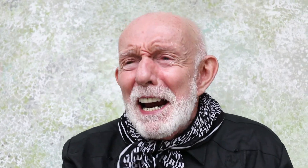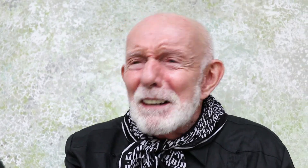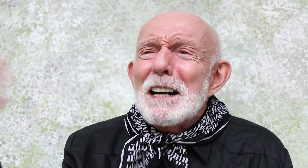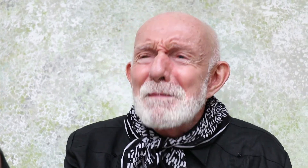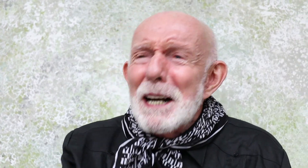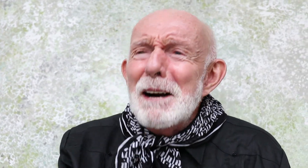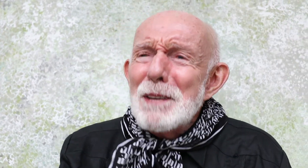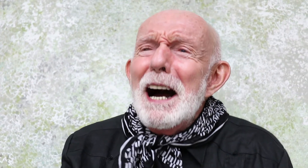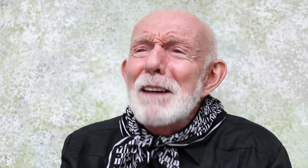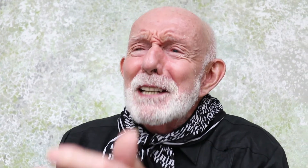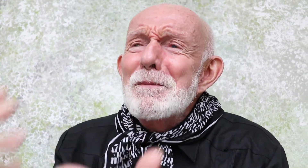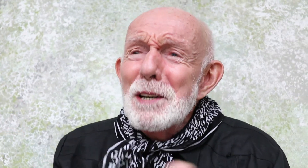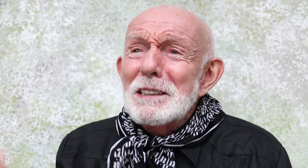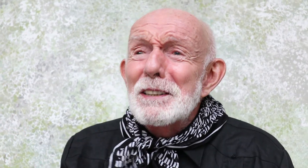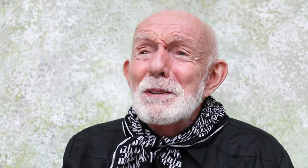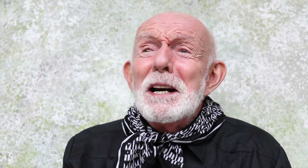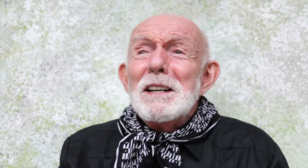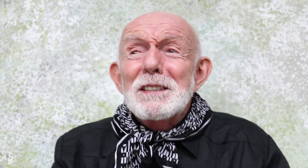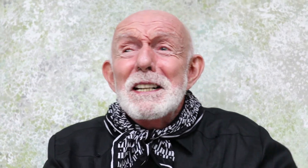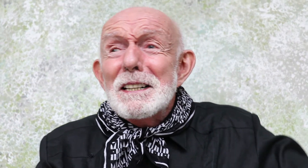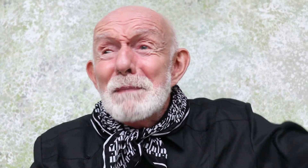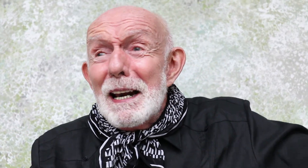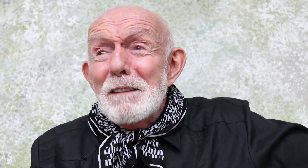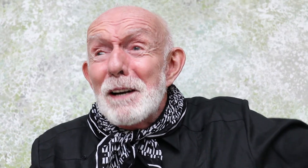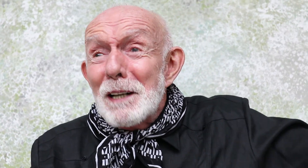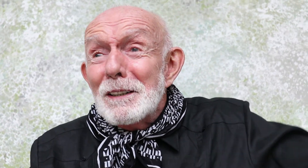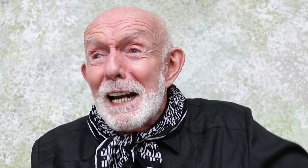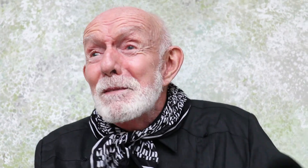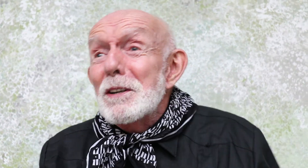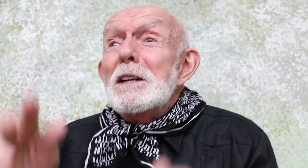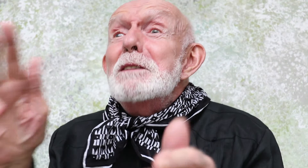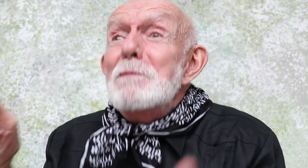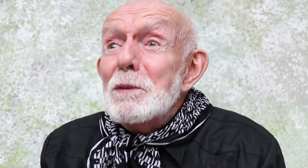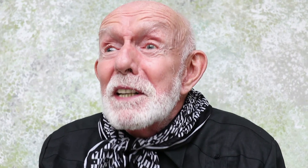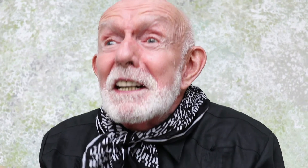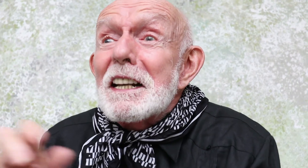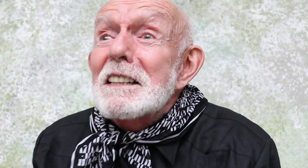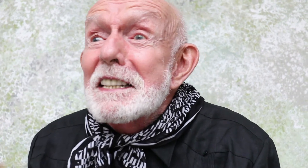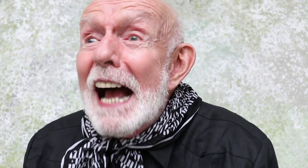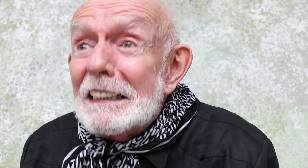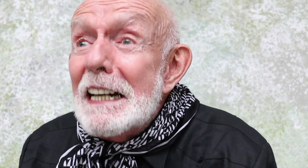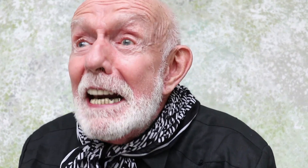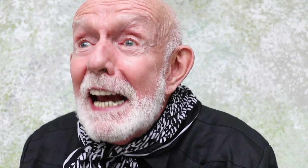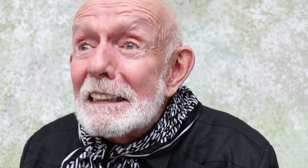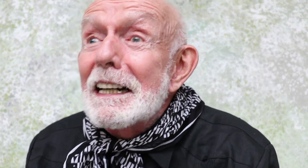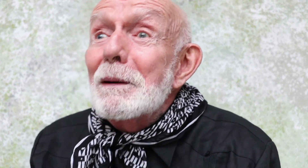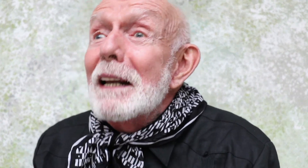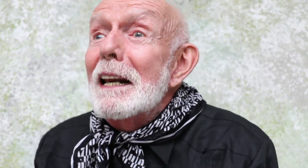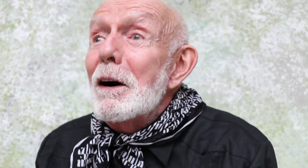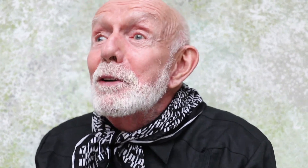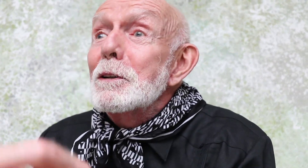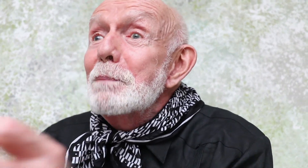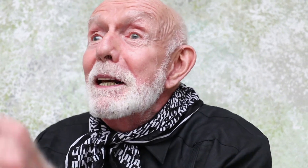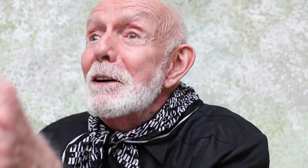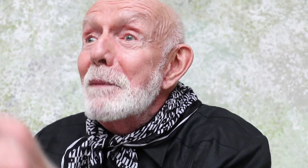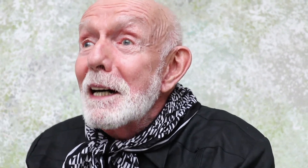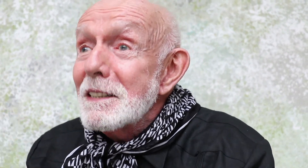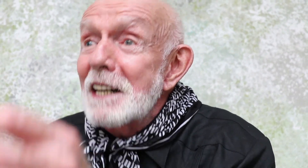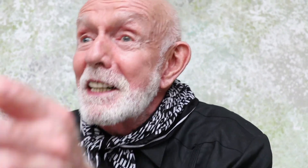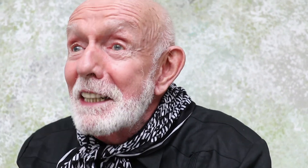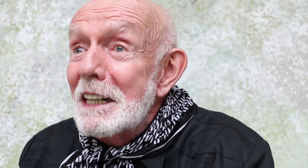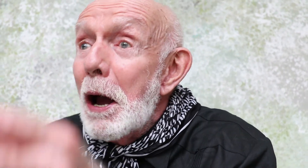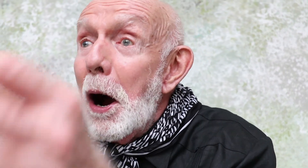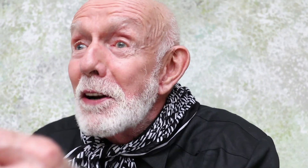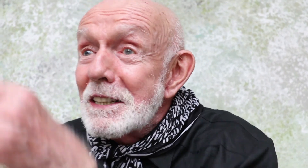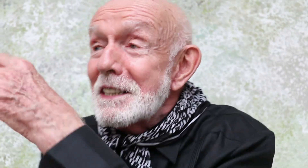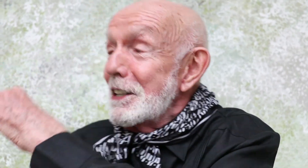Come, child, come, you have some work to do. You see this ballet from a long time, so the music is exactly the length they will allow you to play your mass